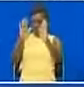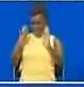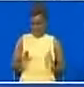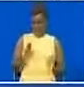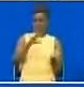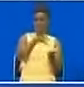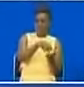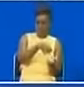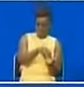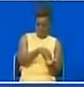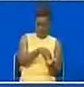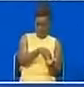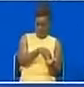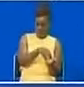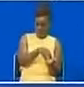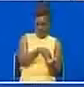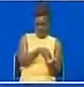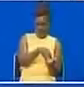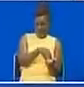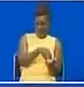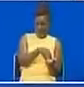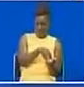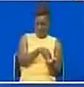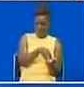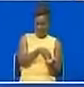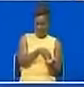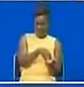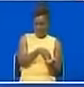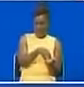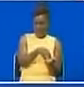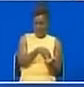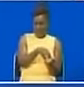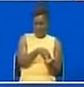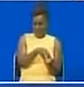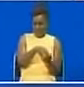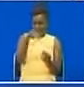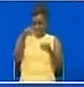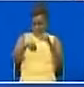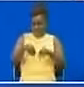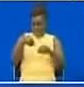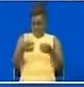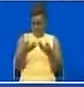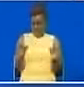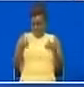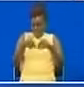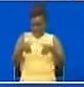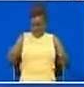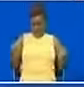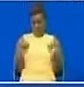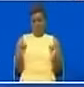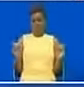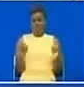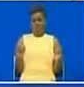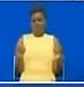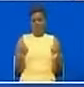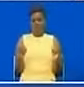positions which they hold in their respective parties. Nations will not only be fair and transparent, but they will be just, and